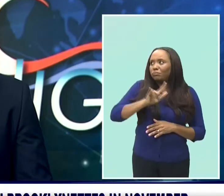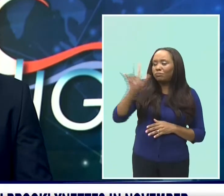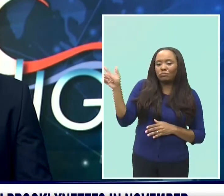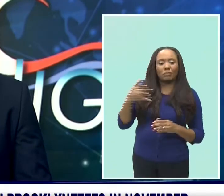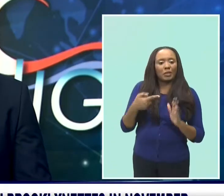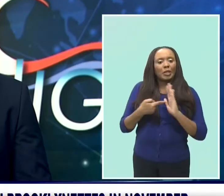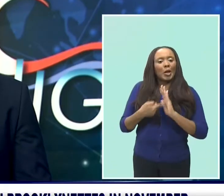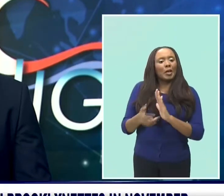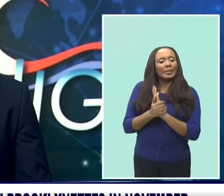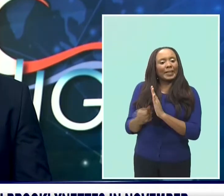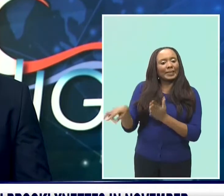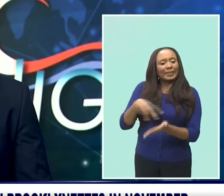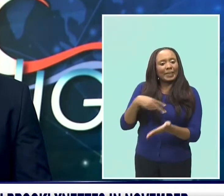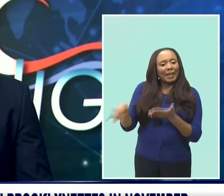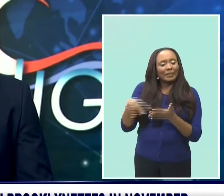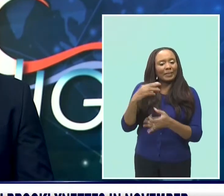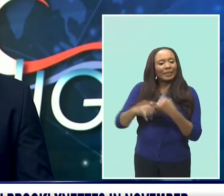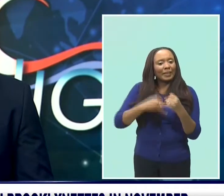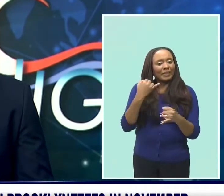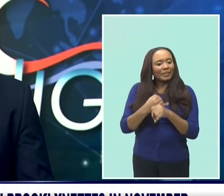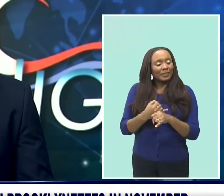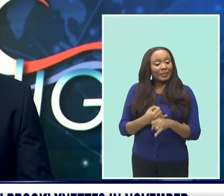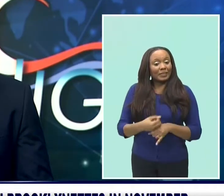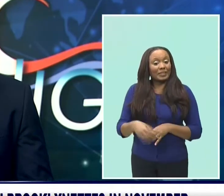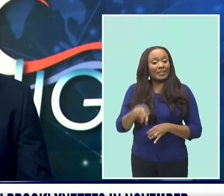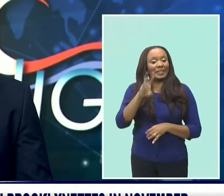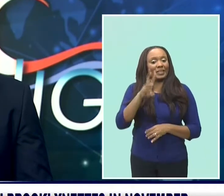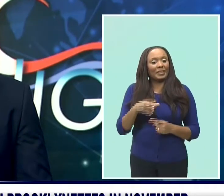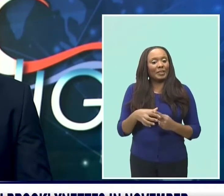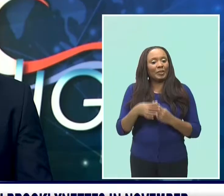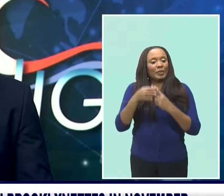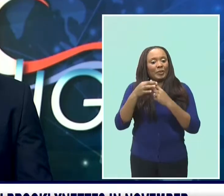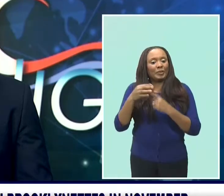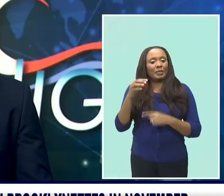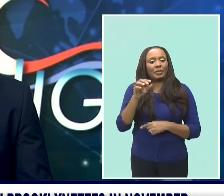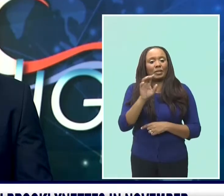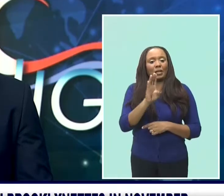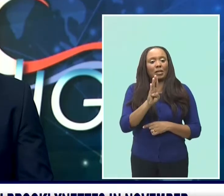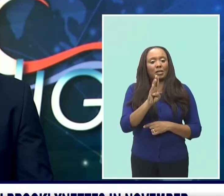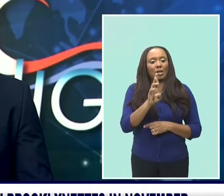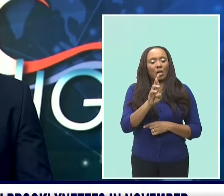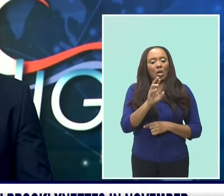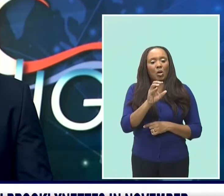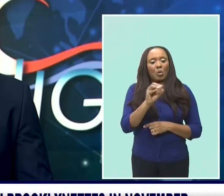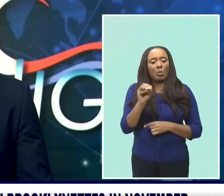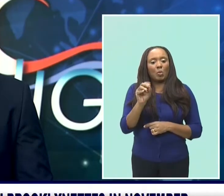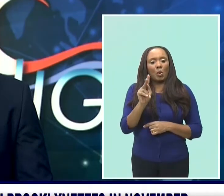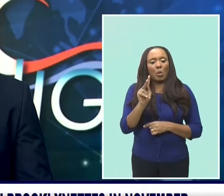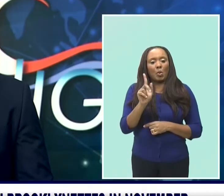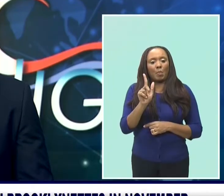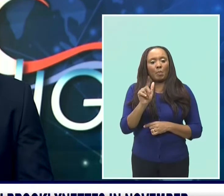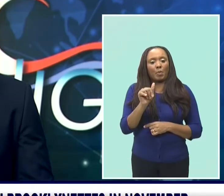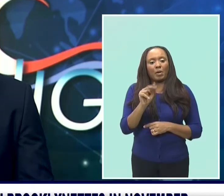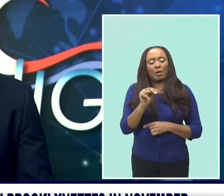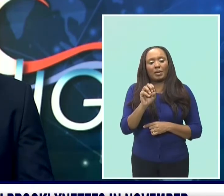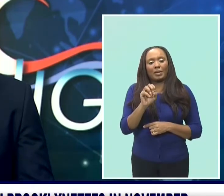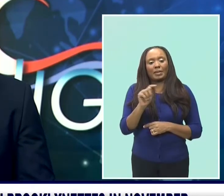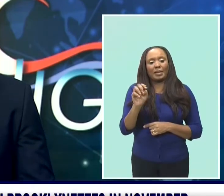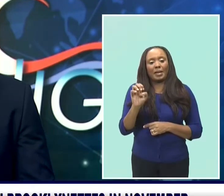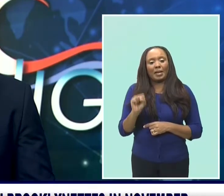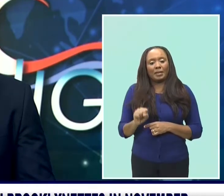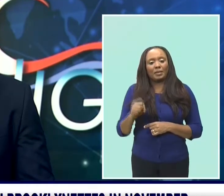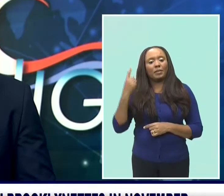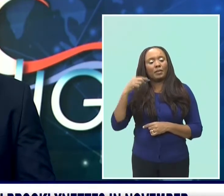their skills on the international stage. 6 of them have been selected to perform with the Brooklyn Nets, the official dancers for the Brooklyn